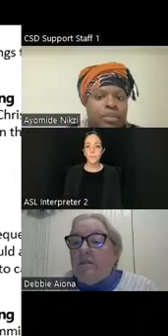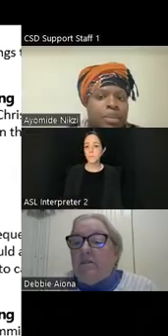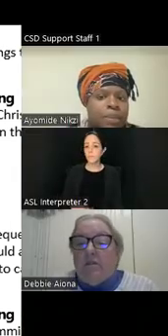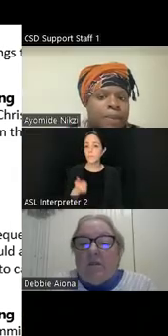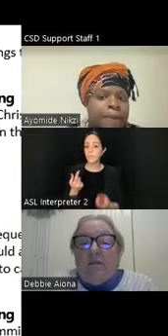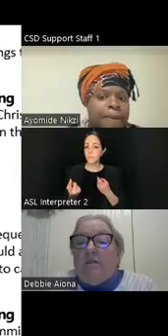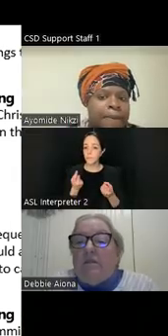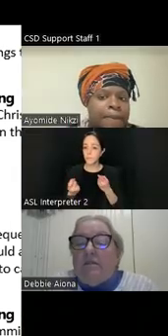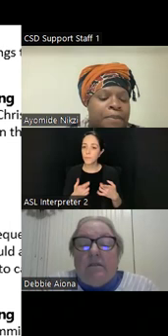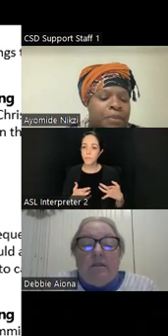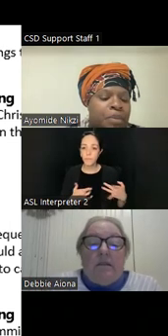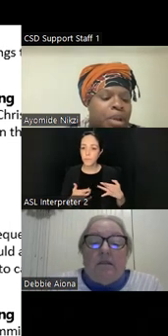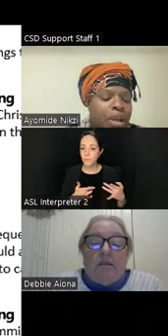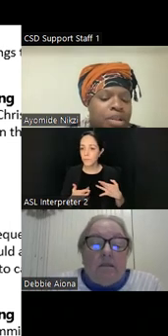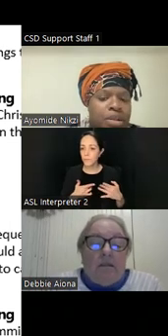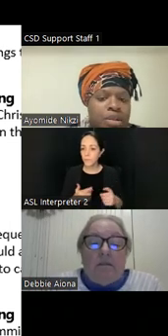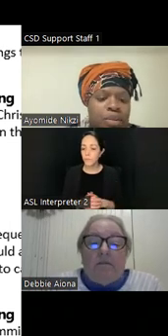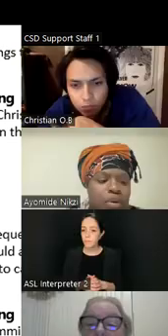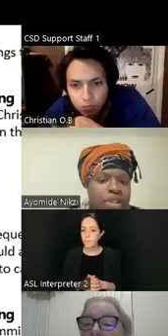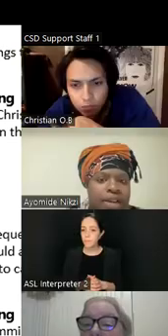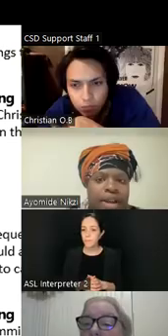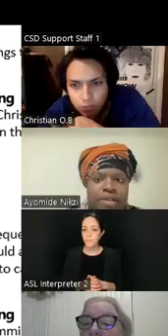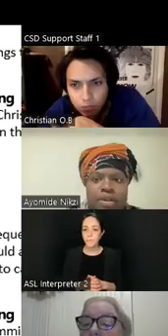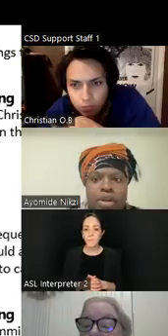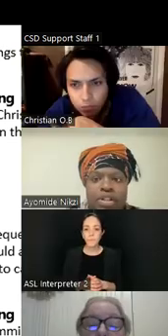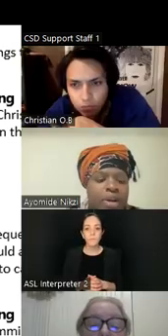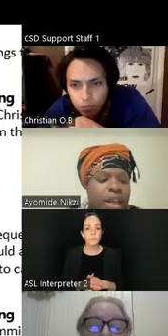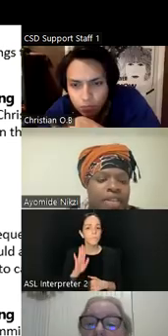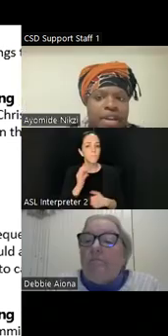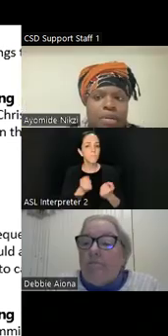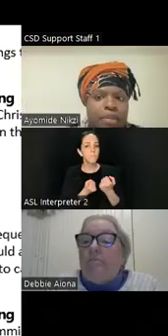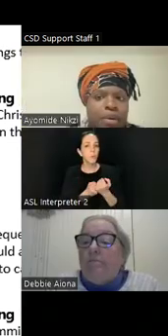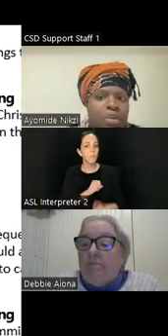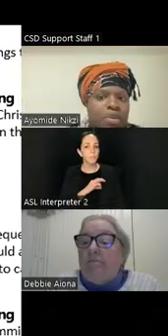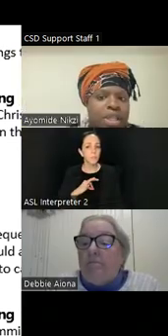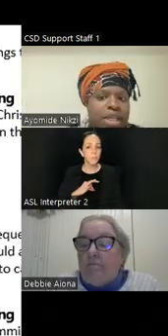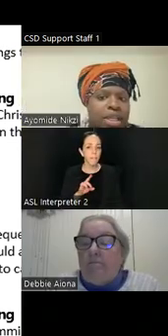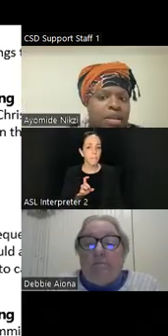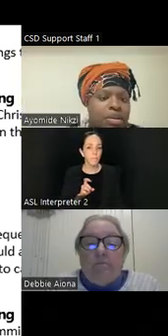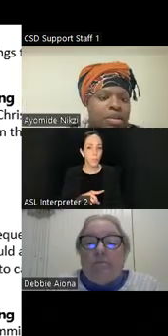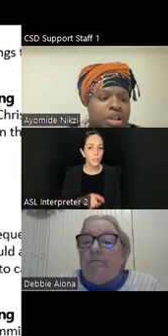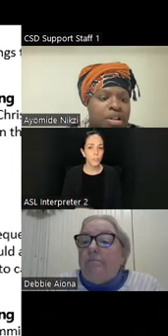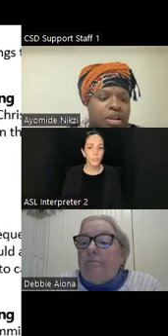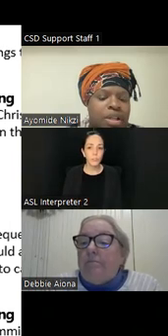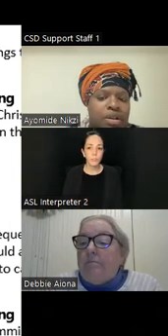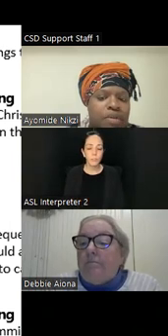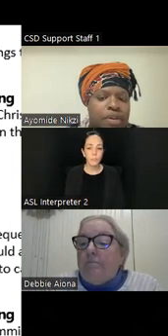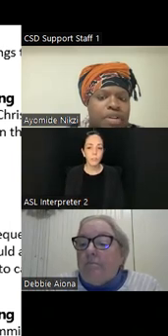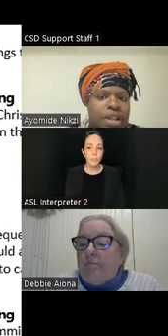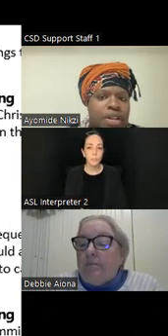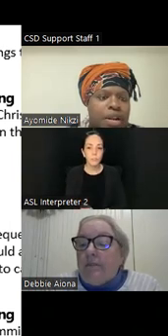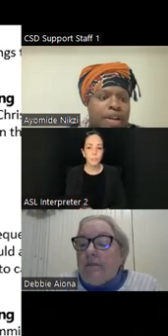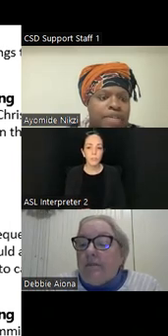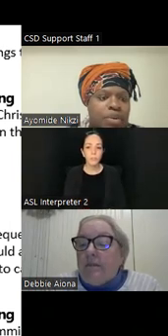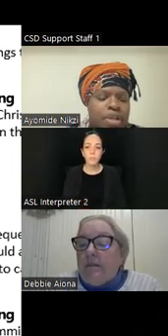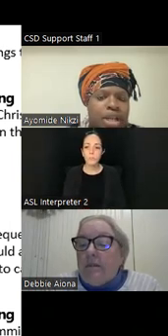questions, concerns? Well, support staff has a question, but I think probably Christian, let's go first